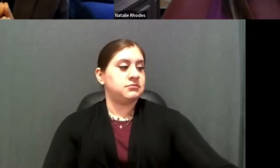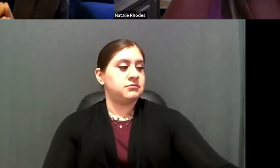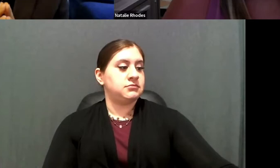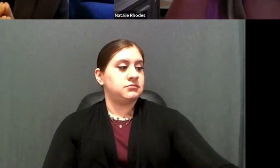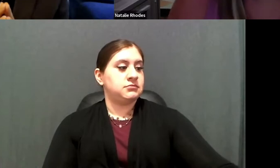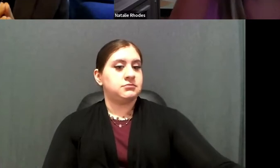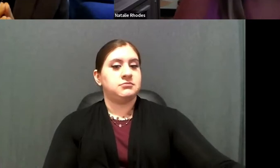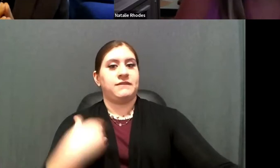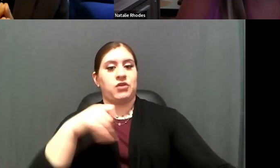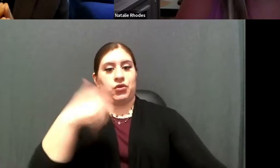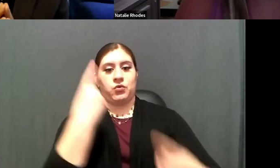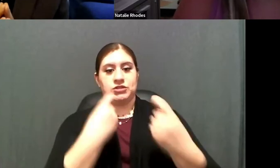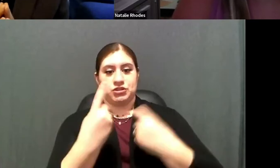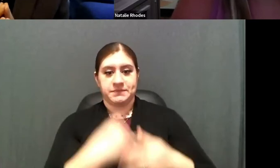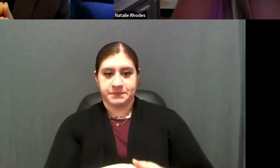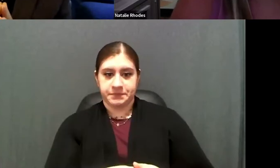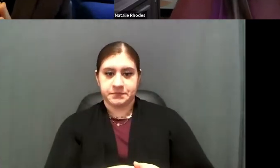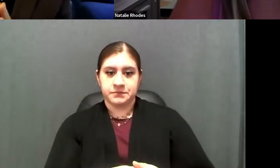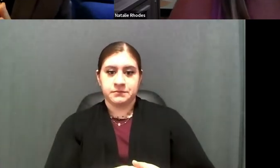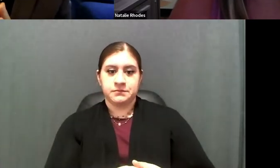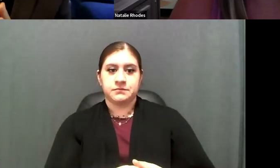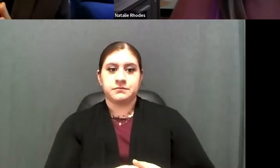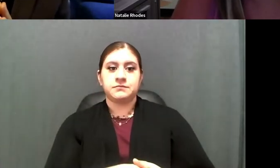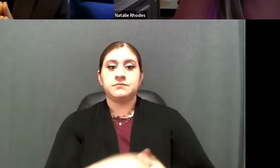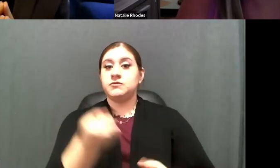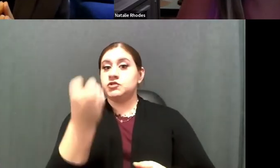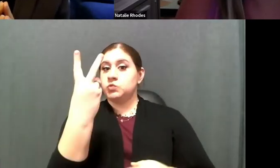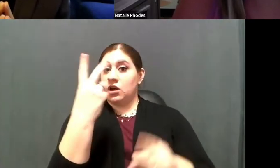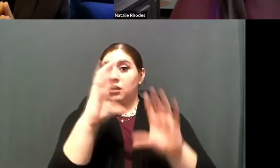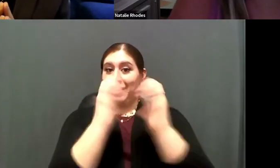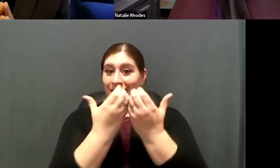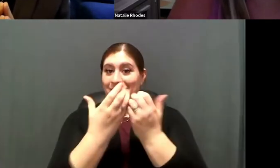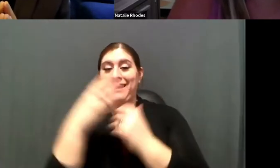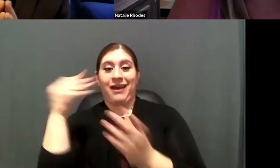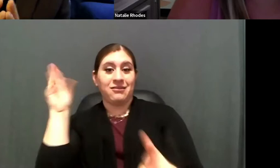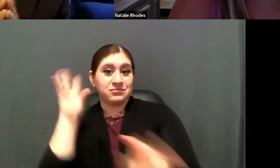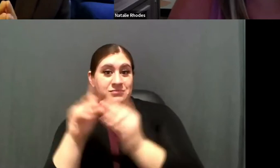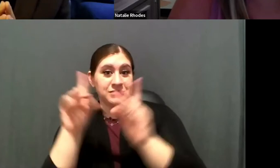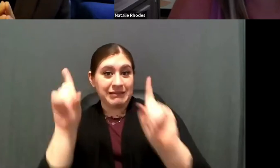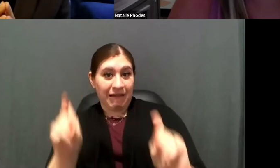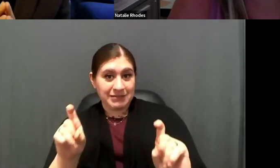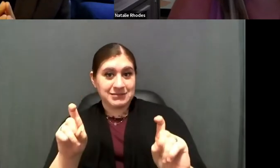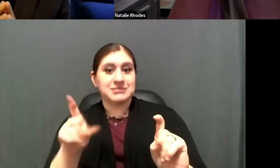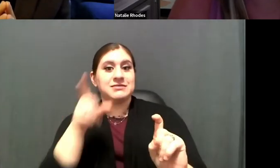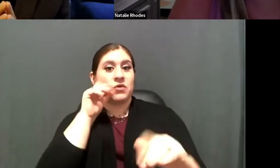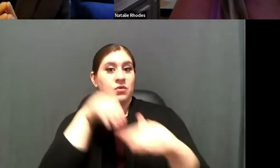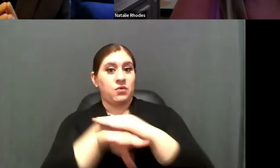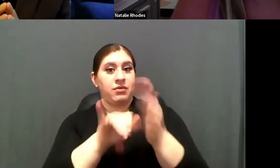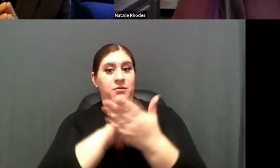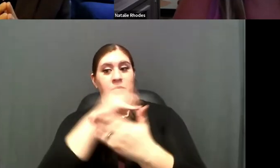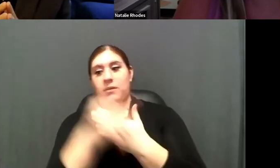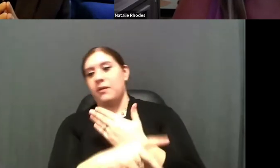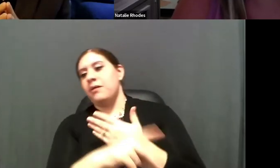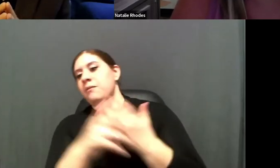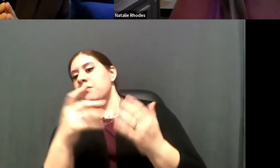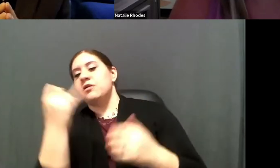Okay, we have another one. It says, so there are 12 courses and a comprehensive test to take to get through the program. What if